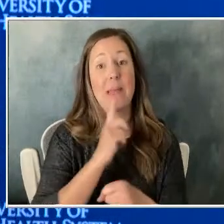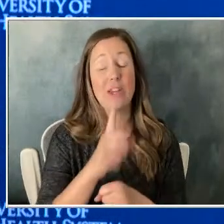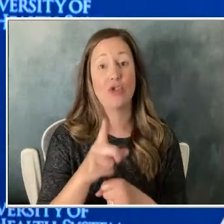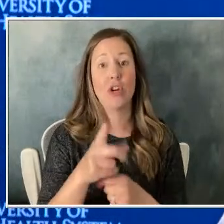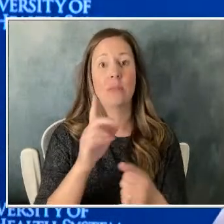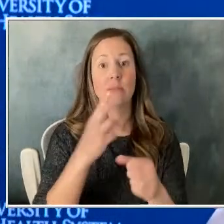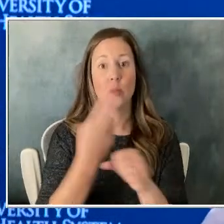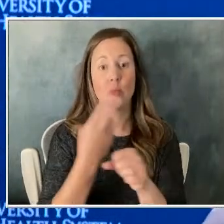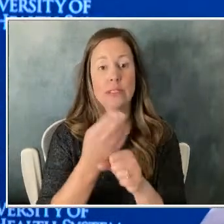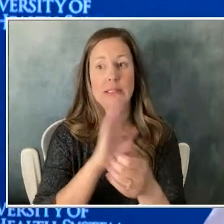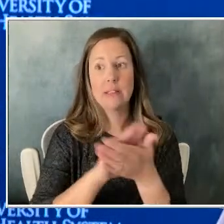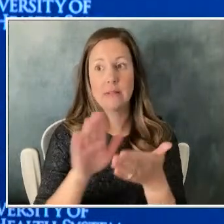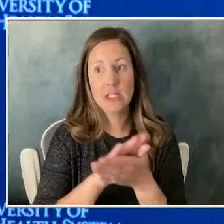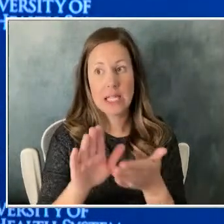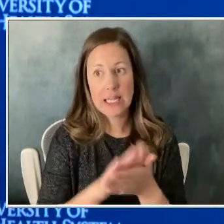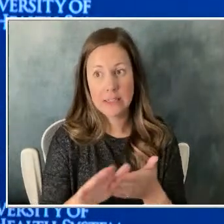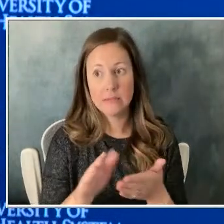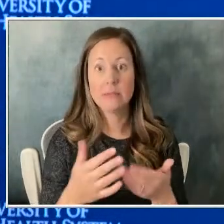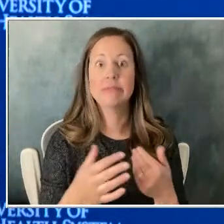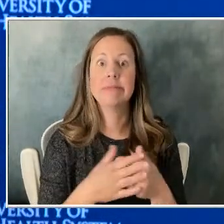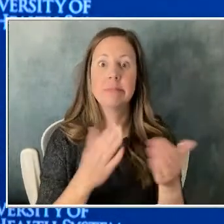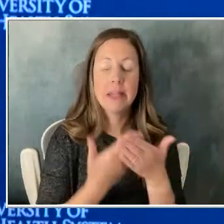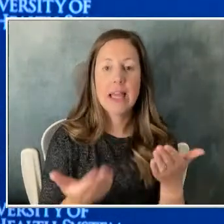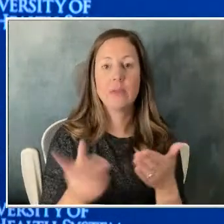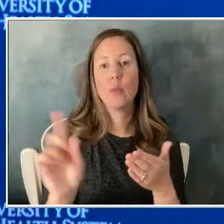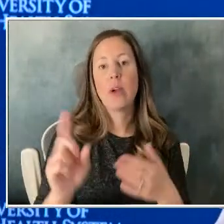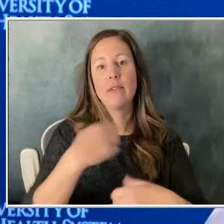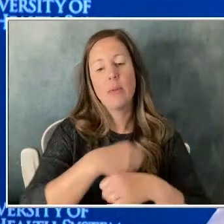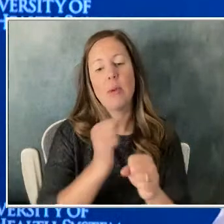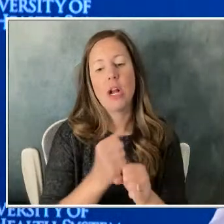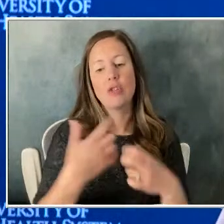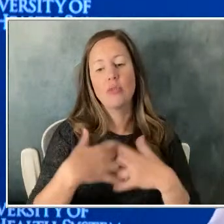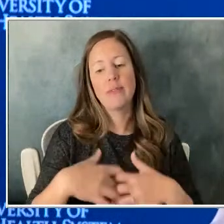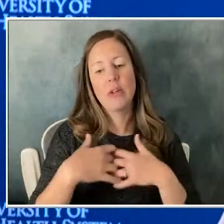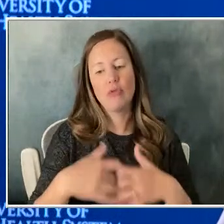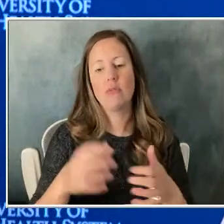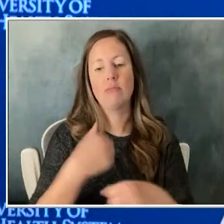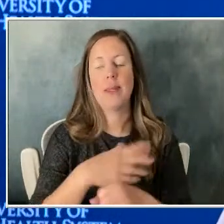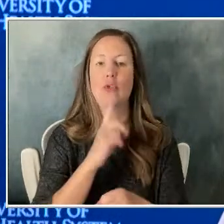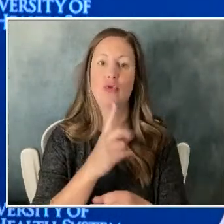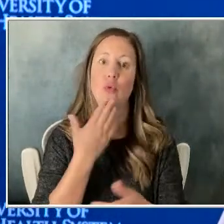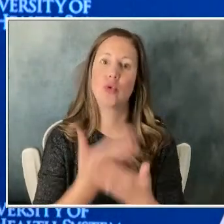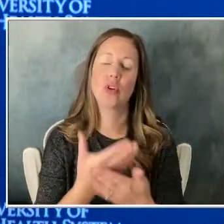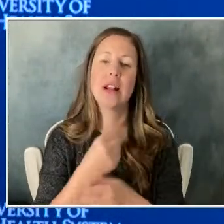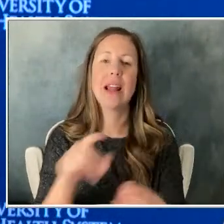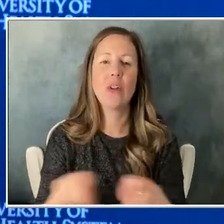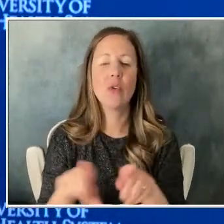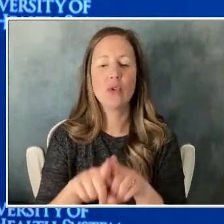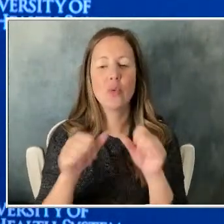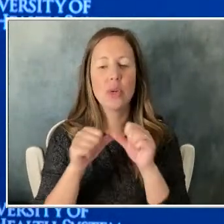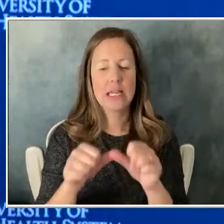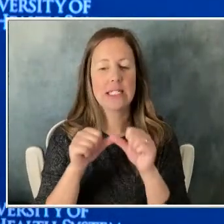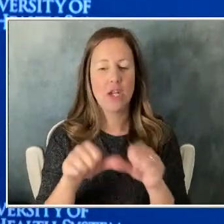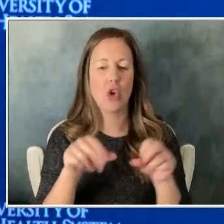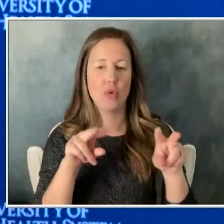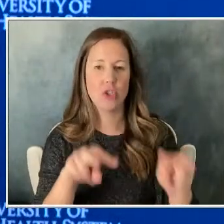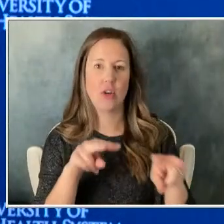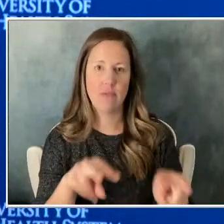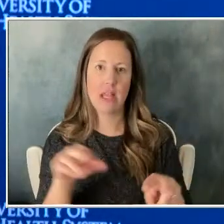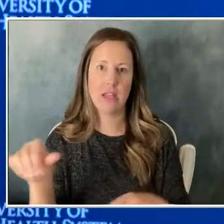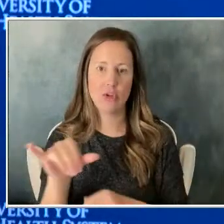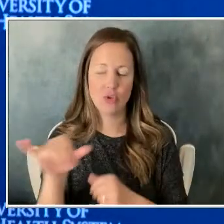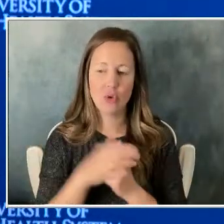practices at the production plant is good. And it's also continued surveillance and active surveillance when those